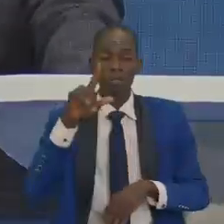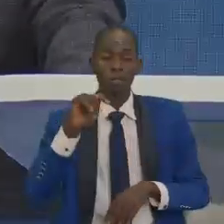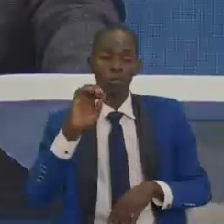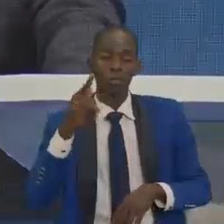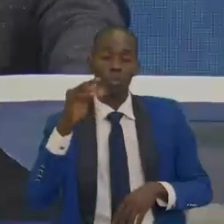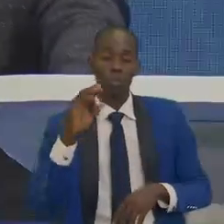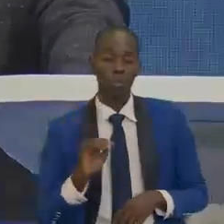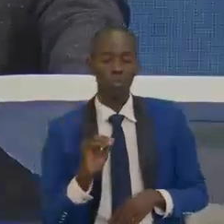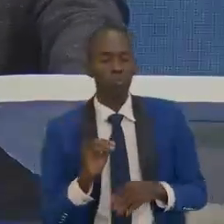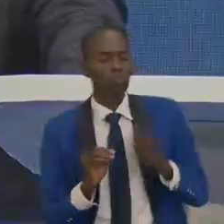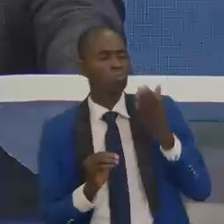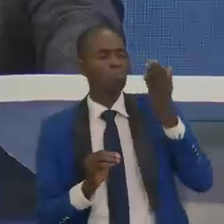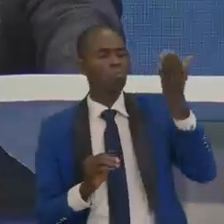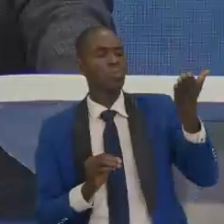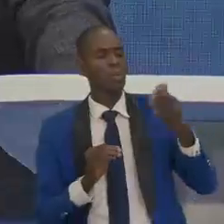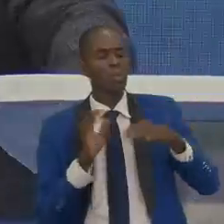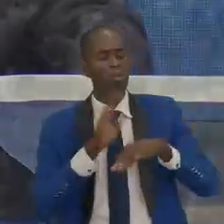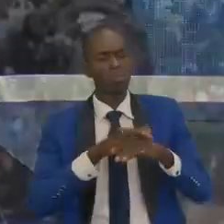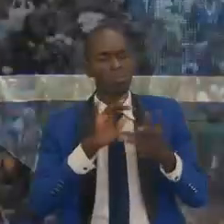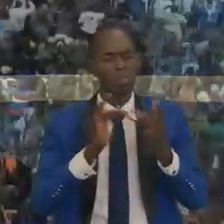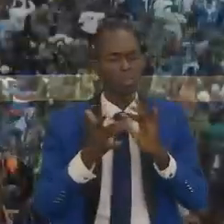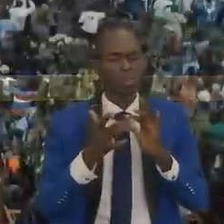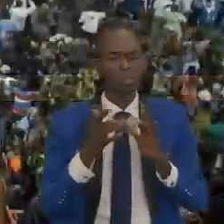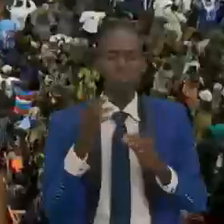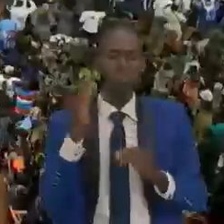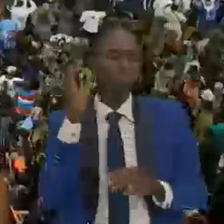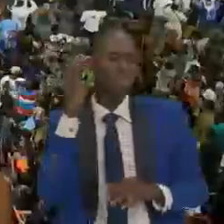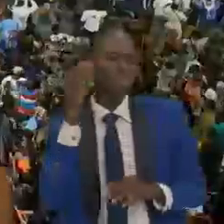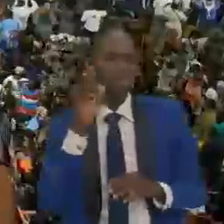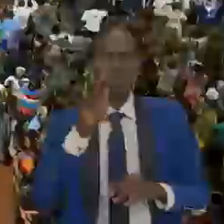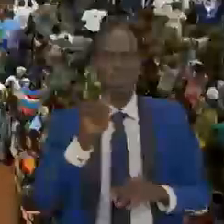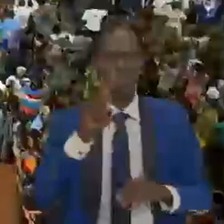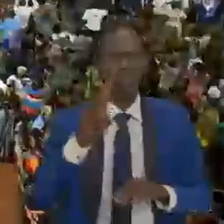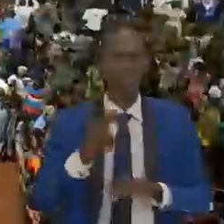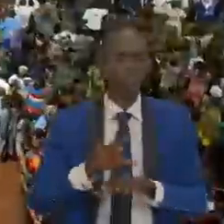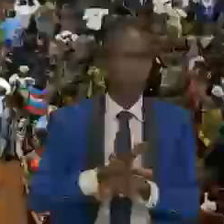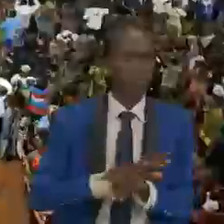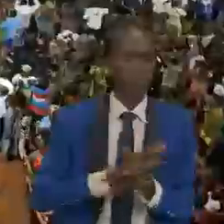there, online, radio, television, everywhere.